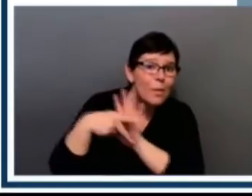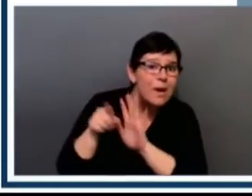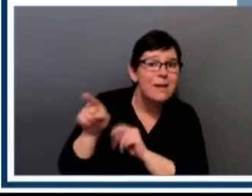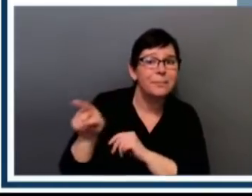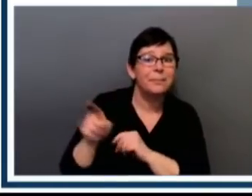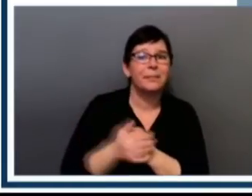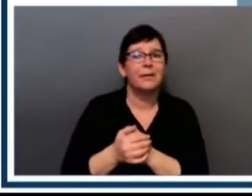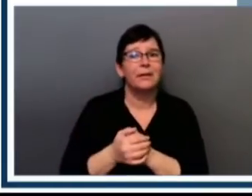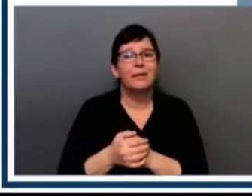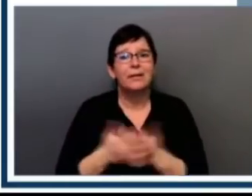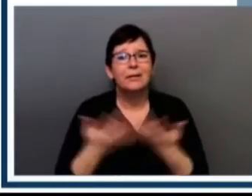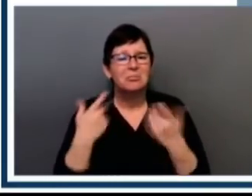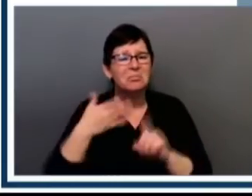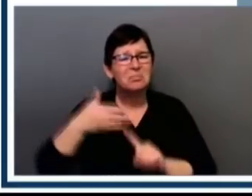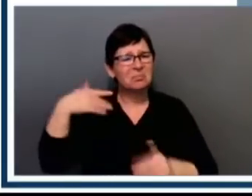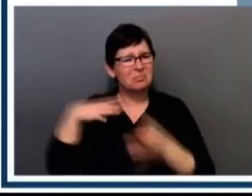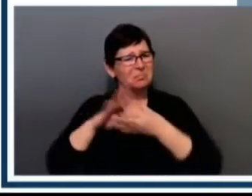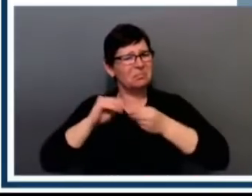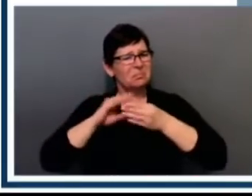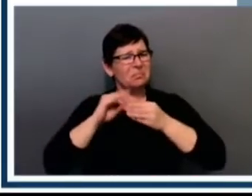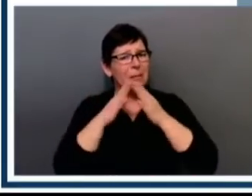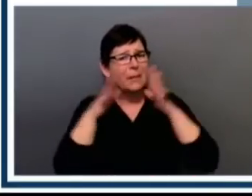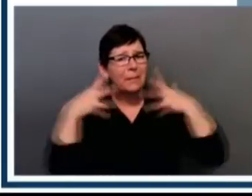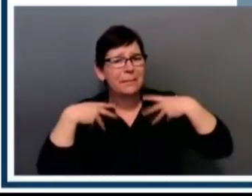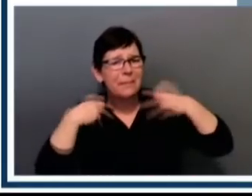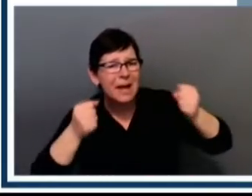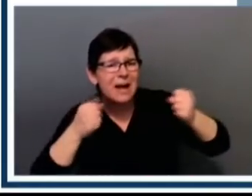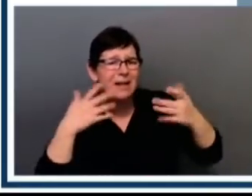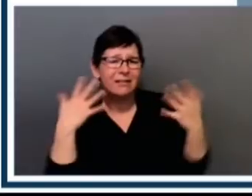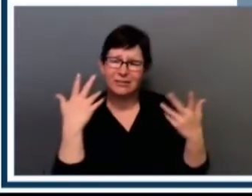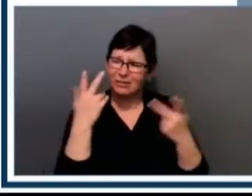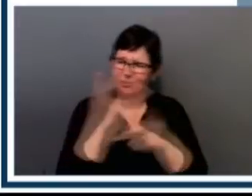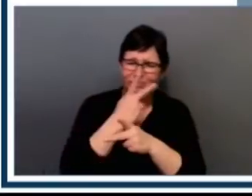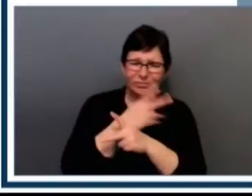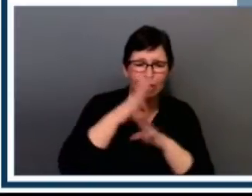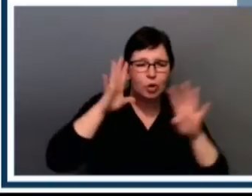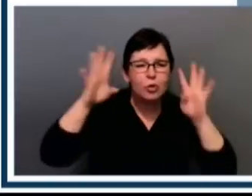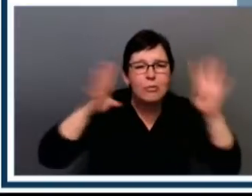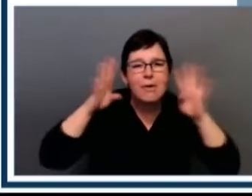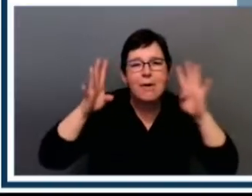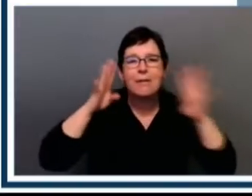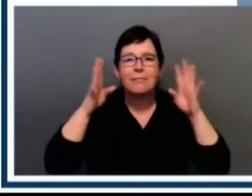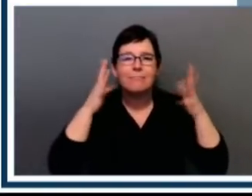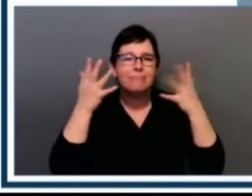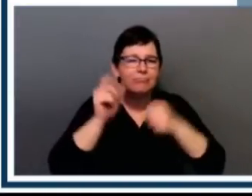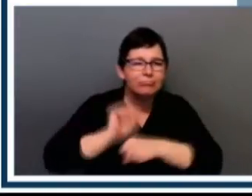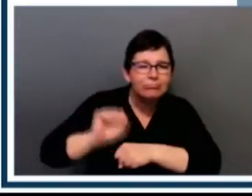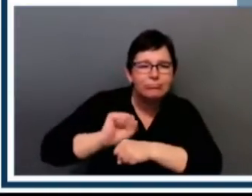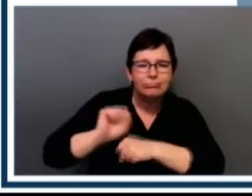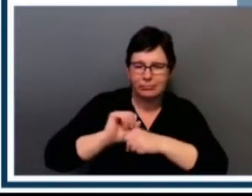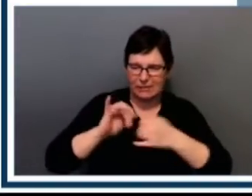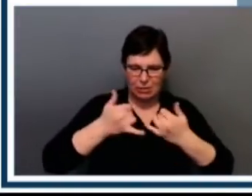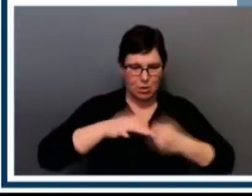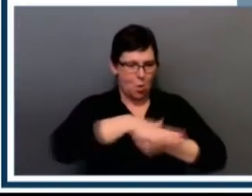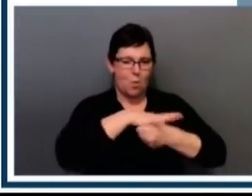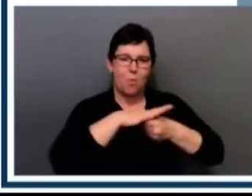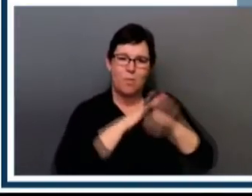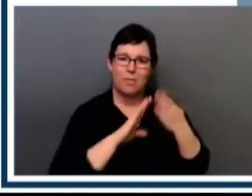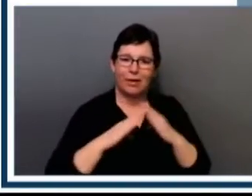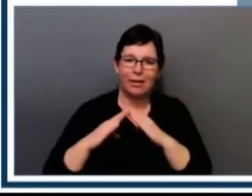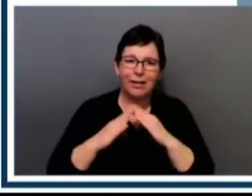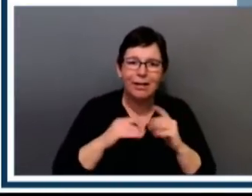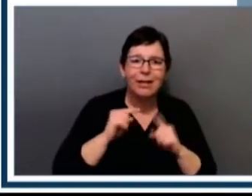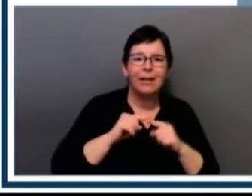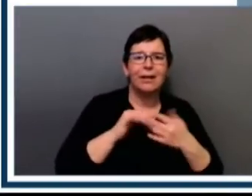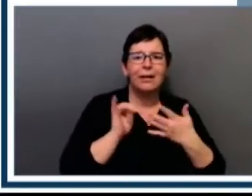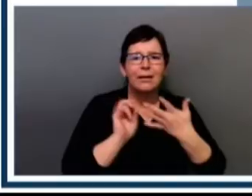level data to create additional vaccine opportunities in communities or parts of our population that need greater